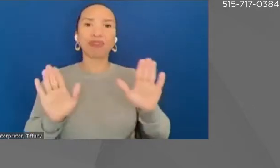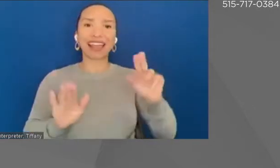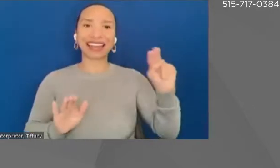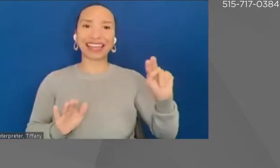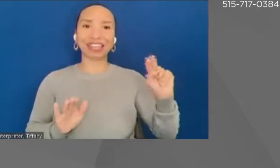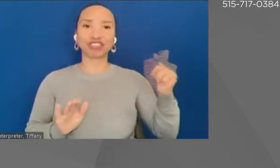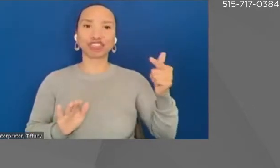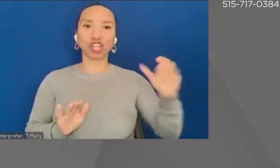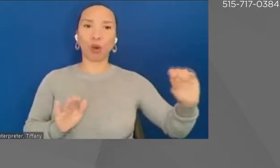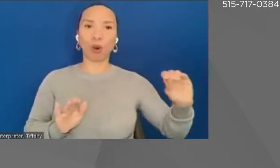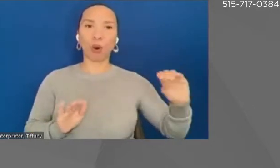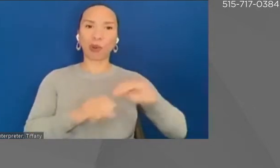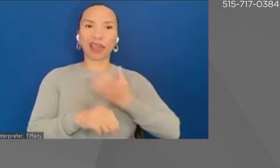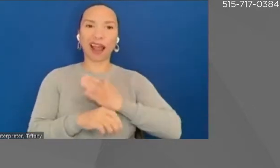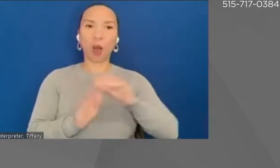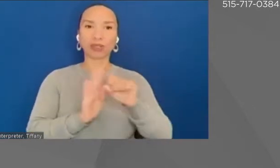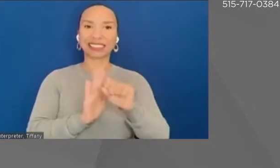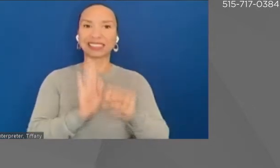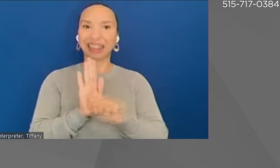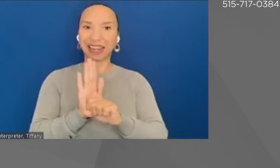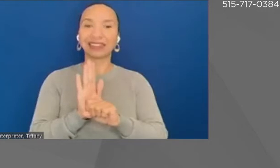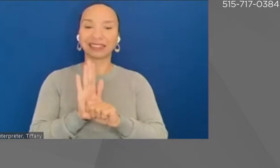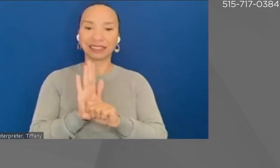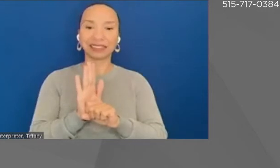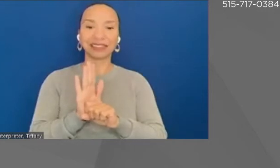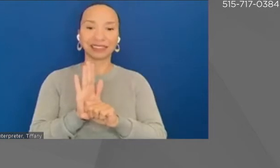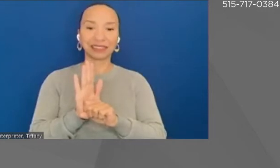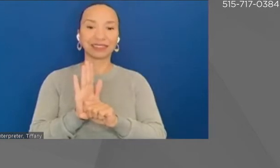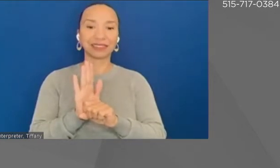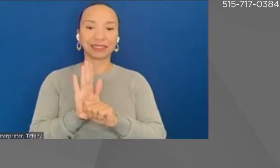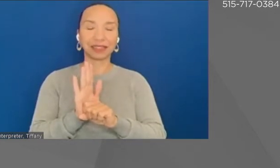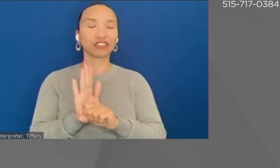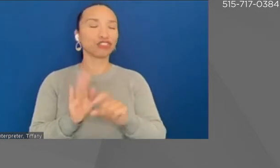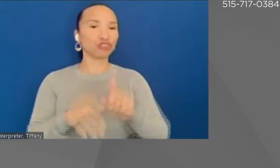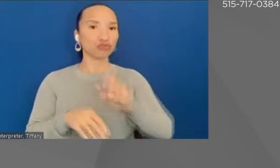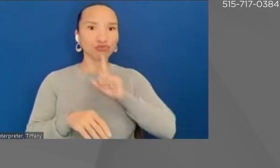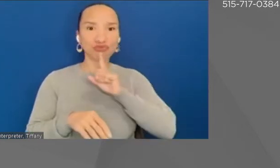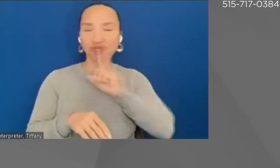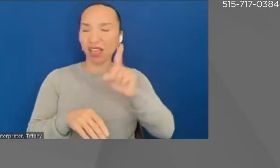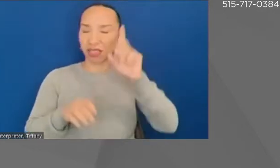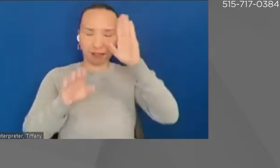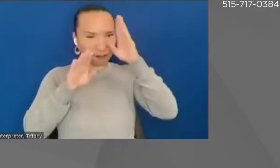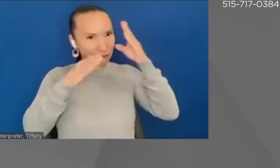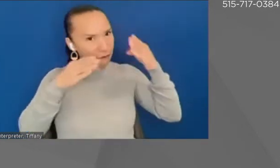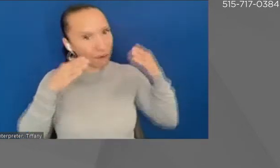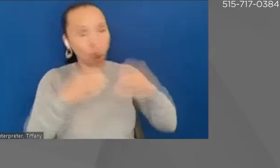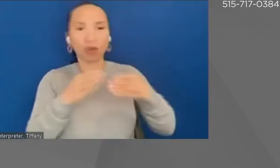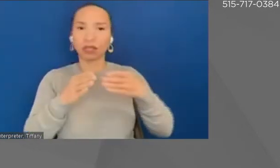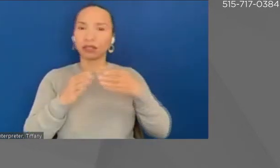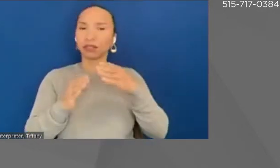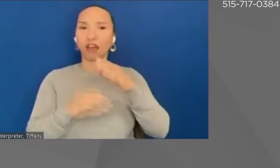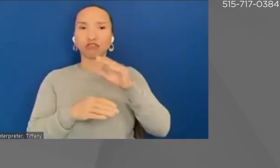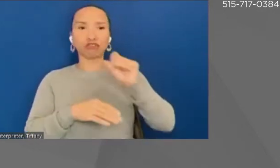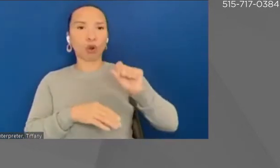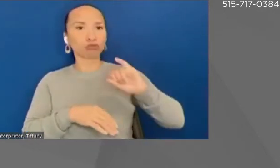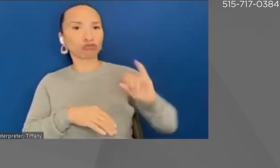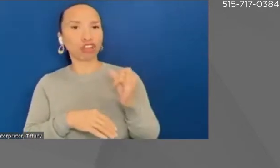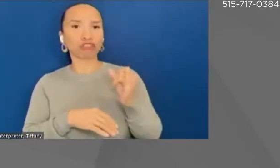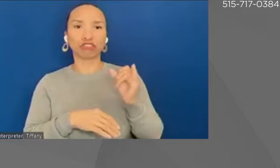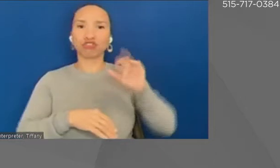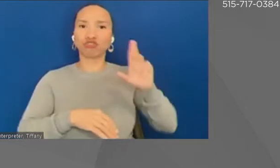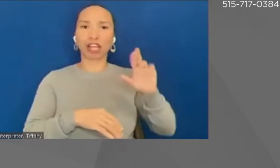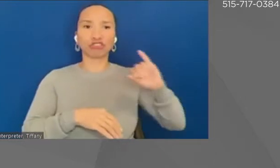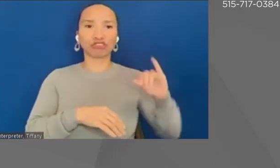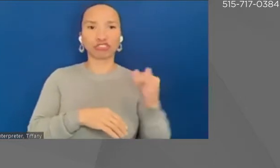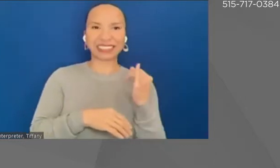state that is highly focused on social and racial justice. And they're helping kind of bring